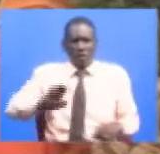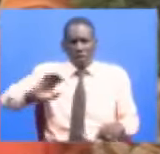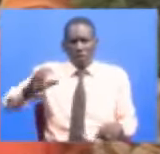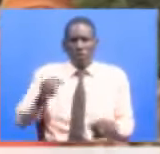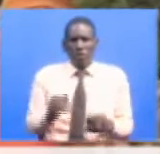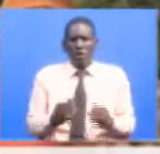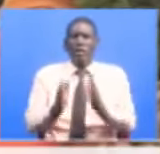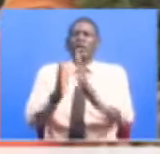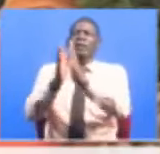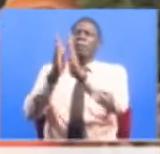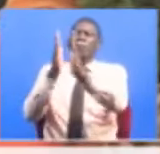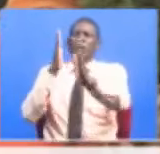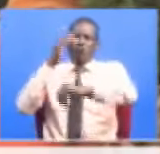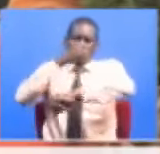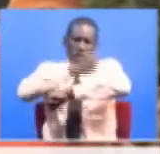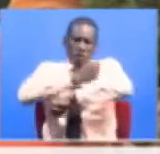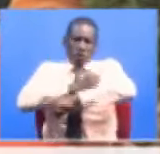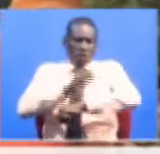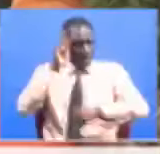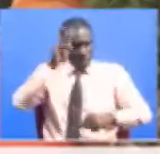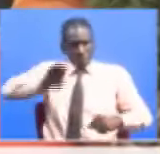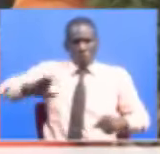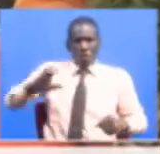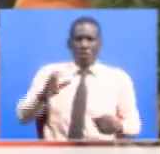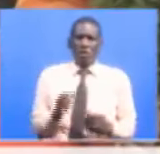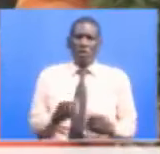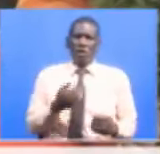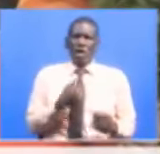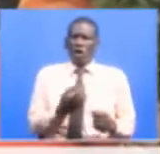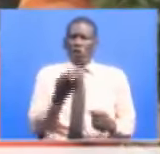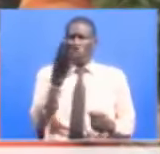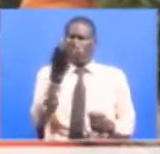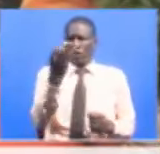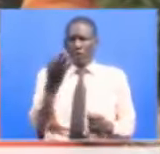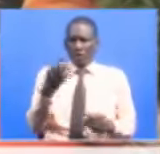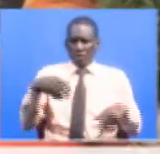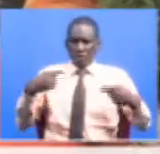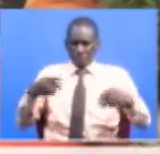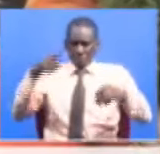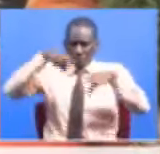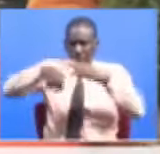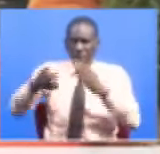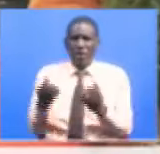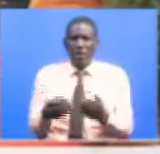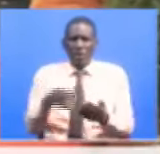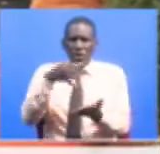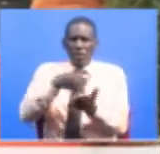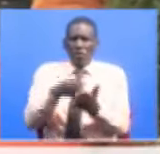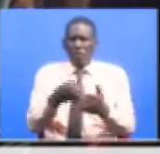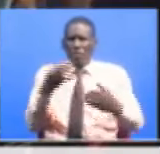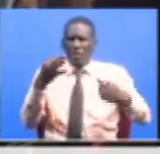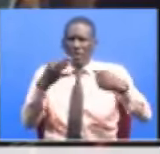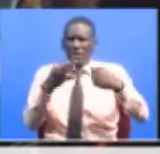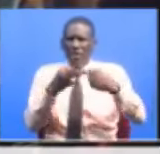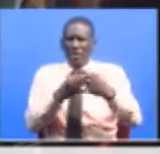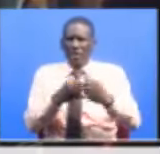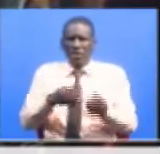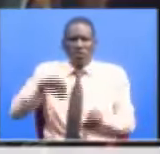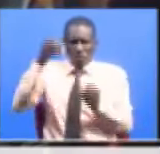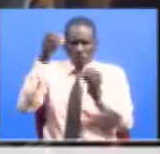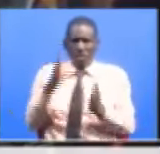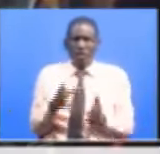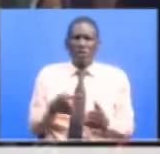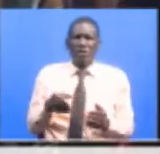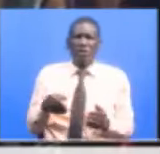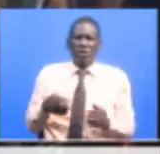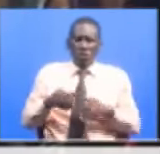bus belonging to a school in Kiambu County had 43 passengers on board, among them 38 pupils. We are